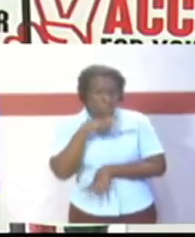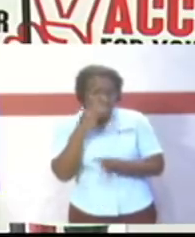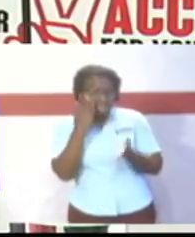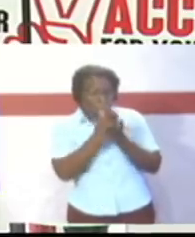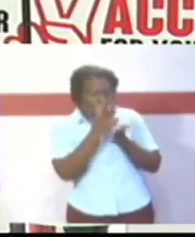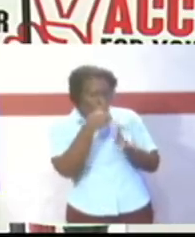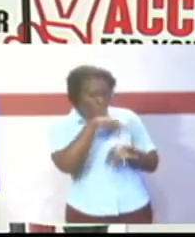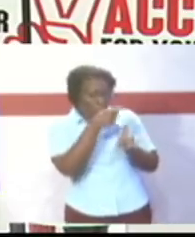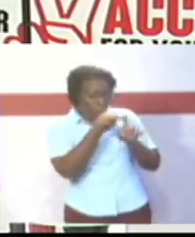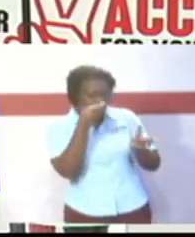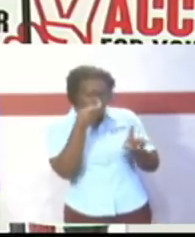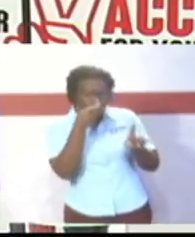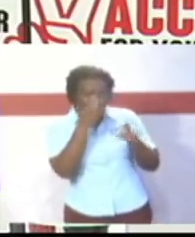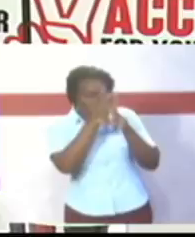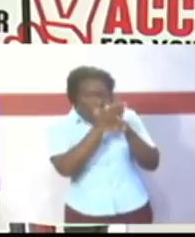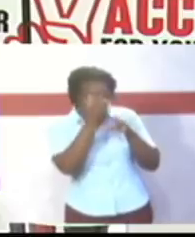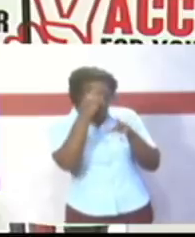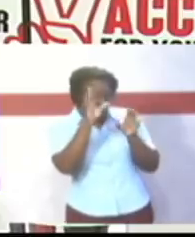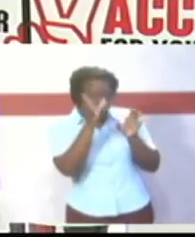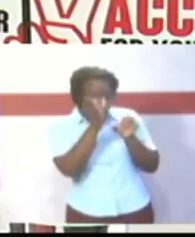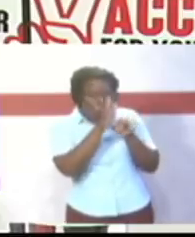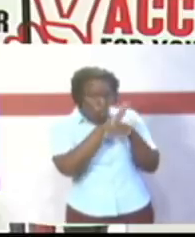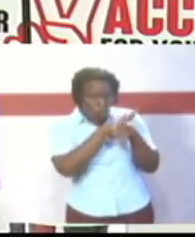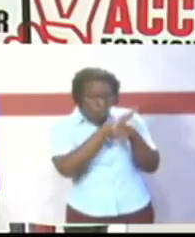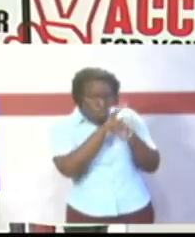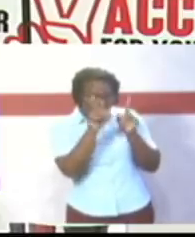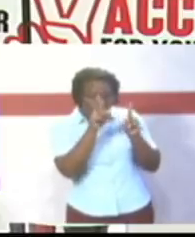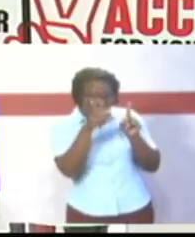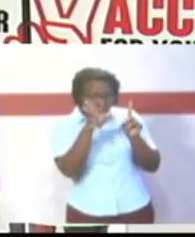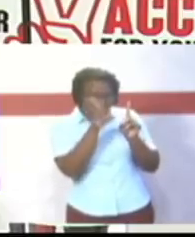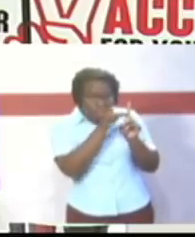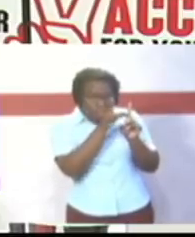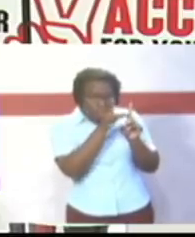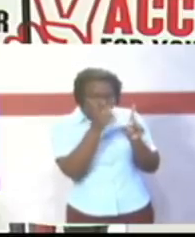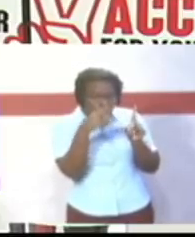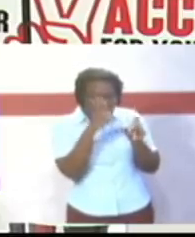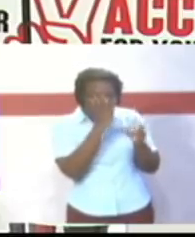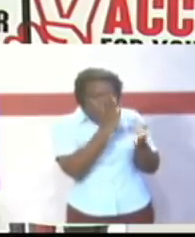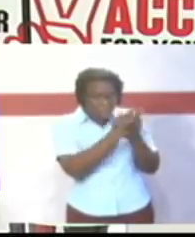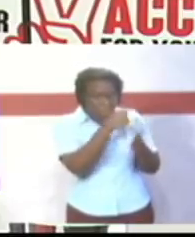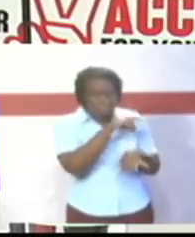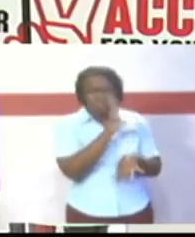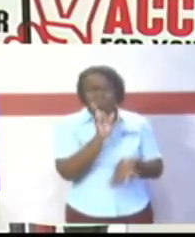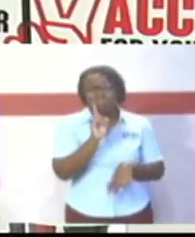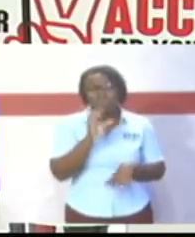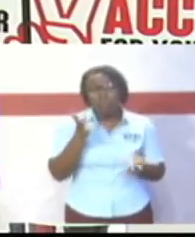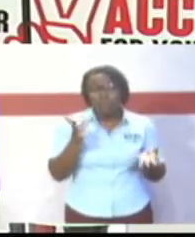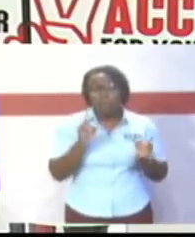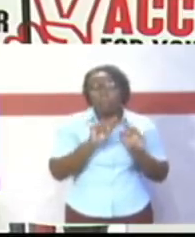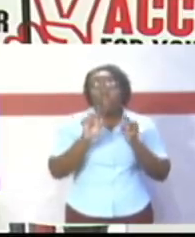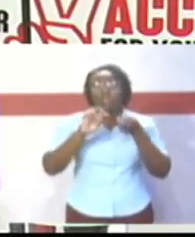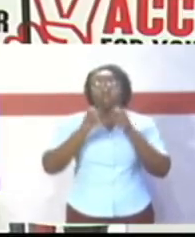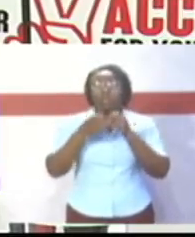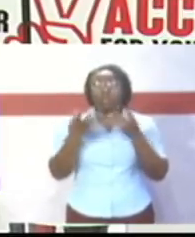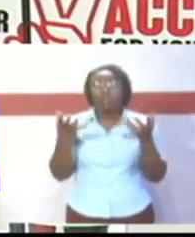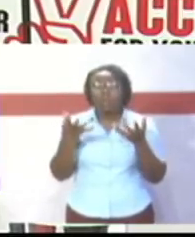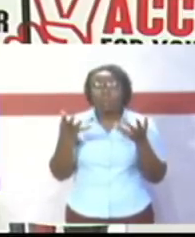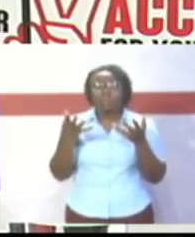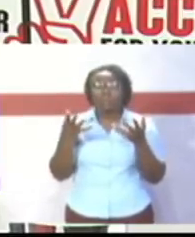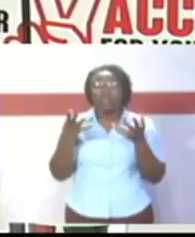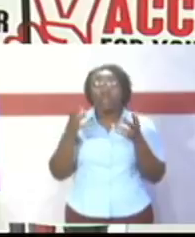that is doing it, and we welcome it. The issue is people accessing care in their